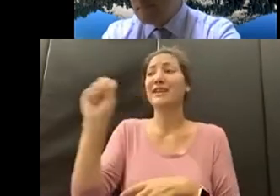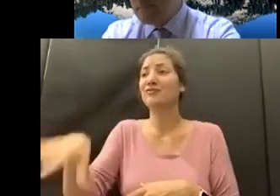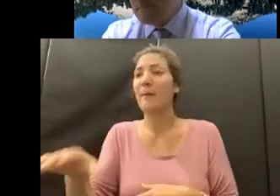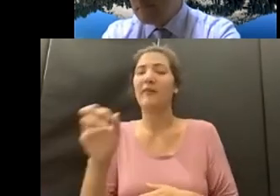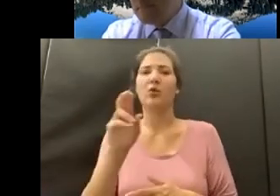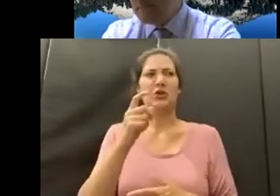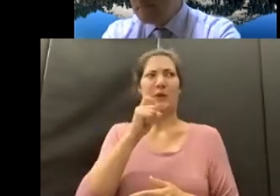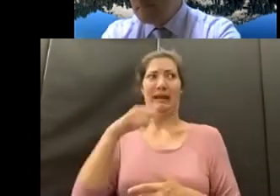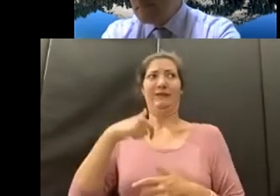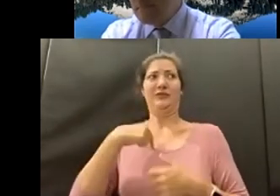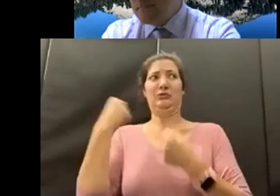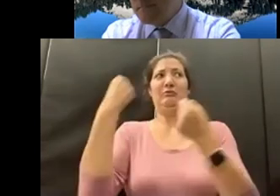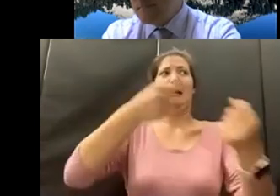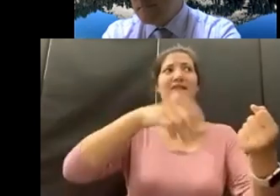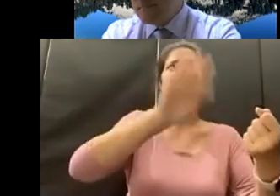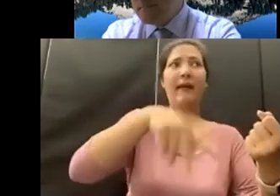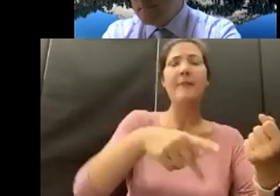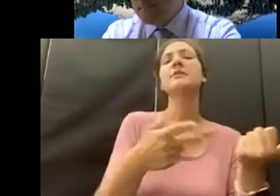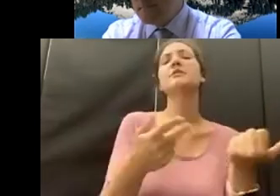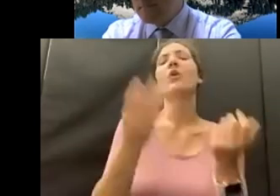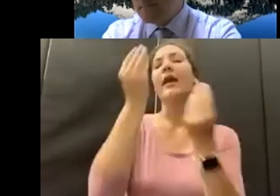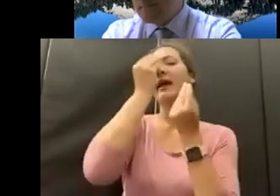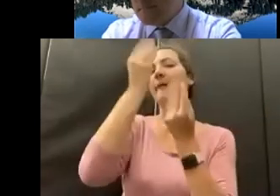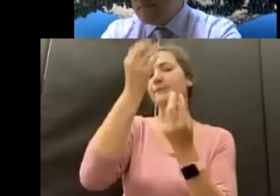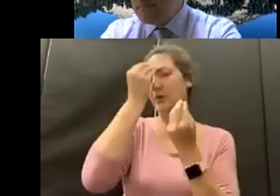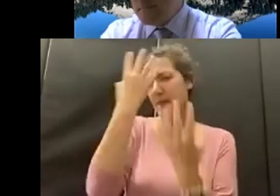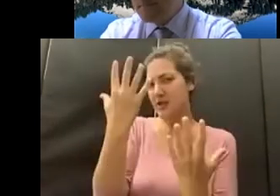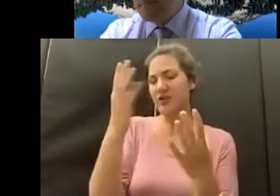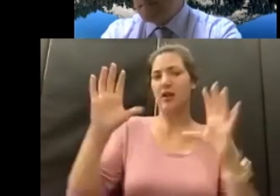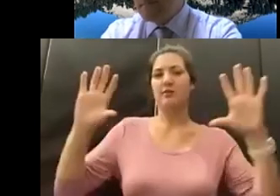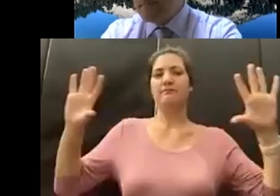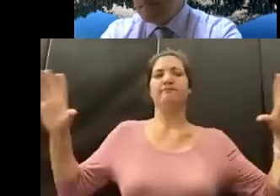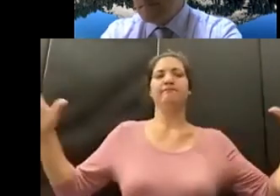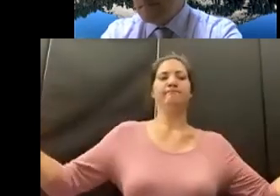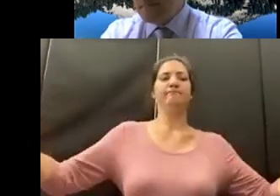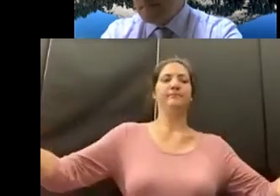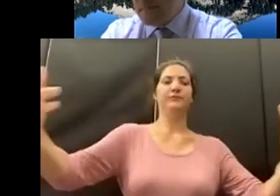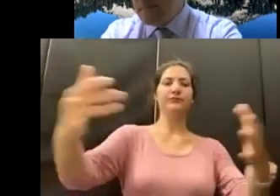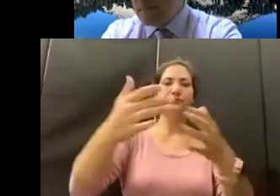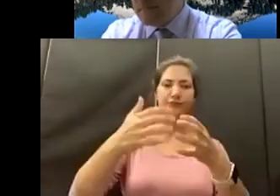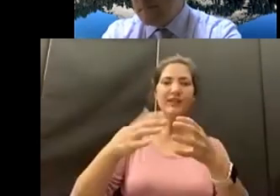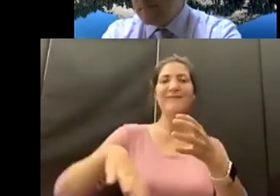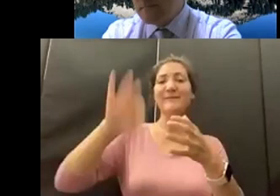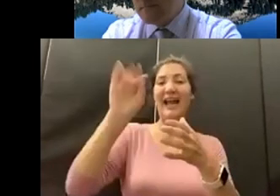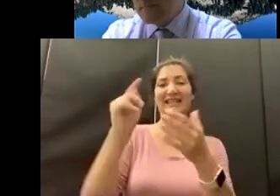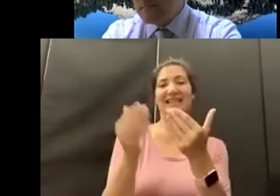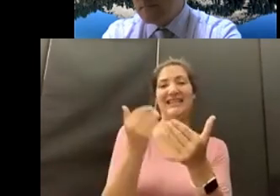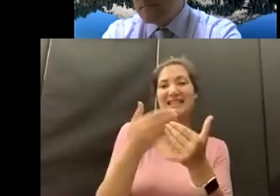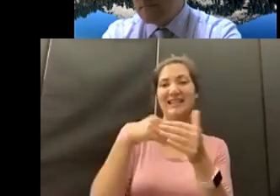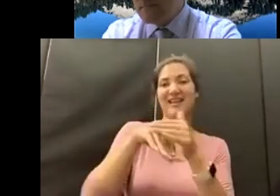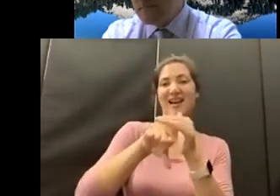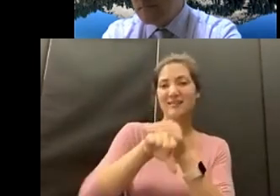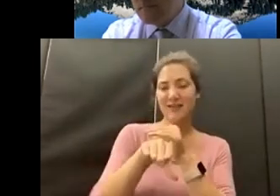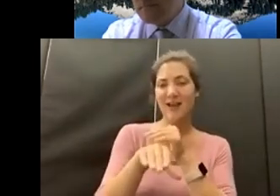so having all of the information kind of centralized, the way that we are moving into doing with housing and having a